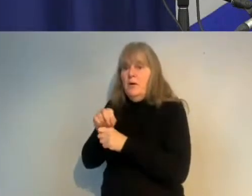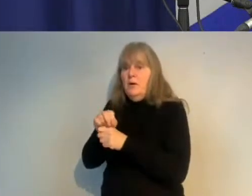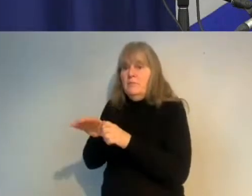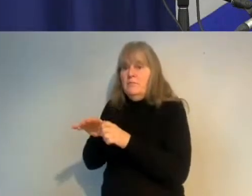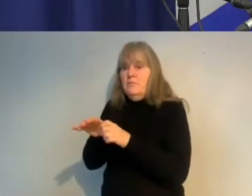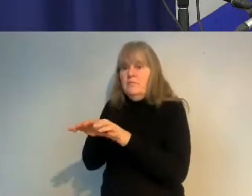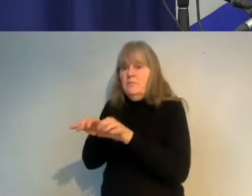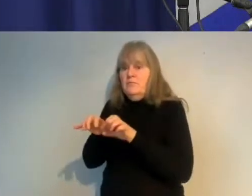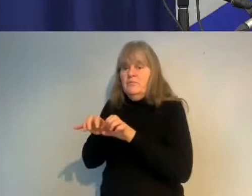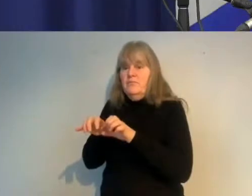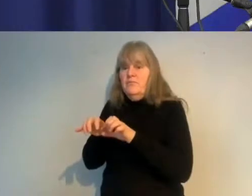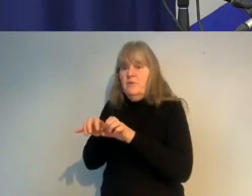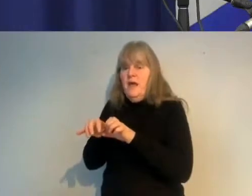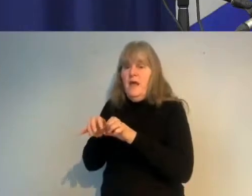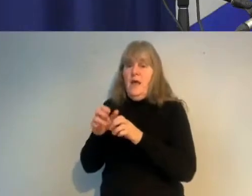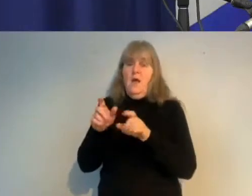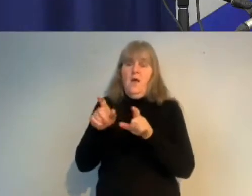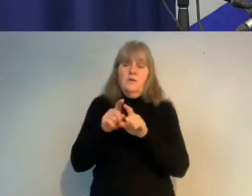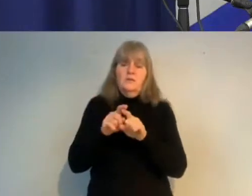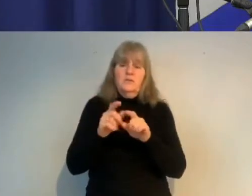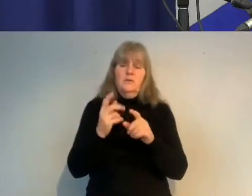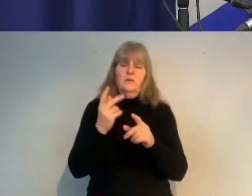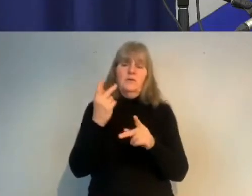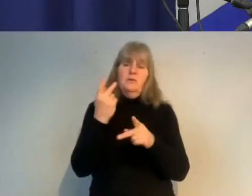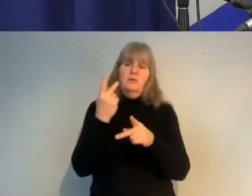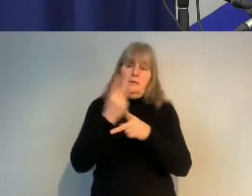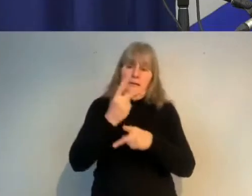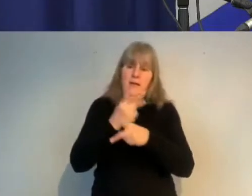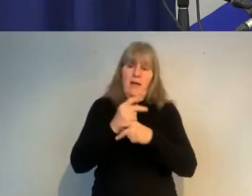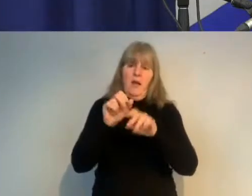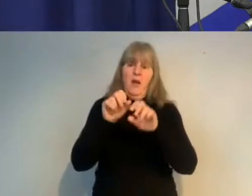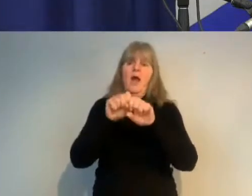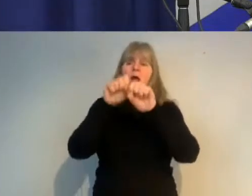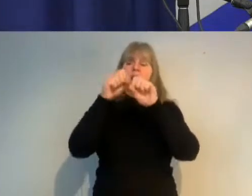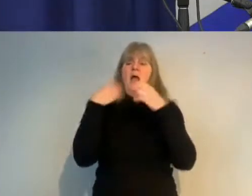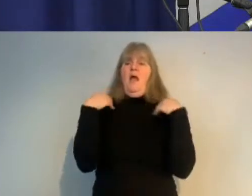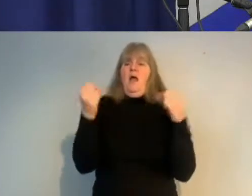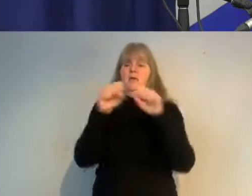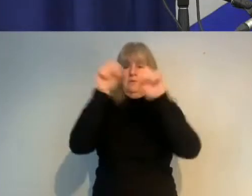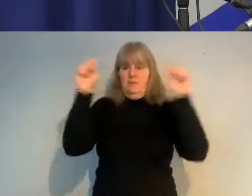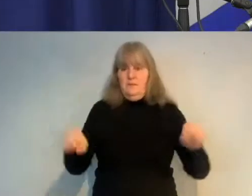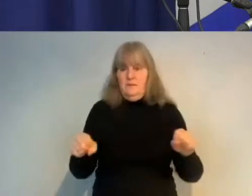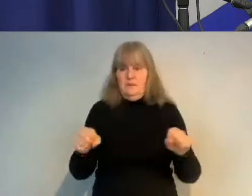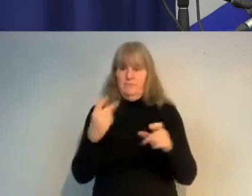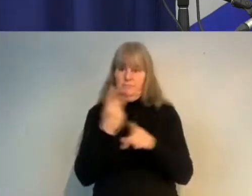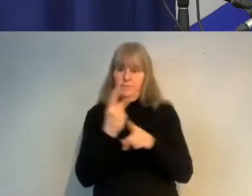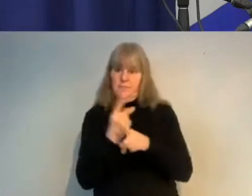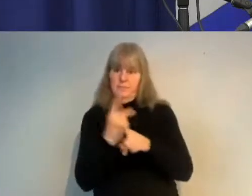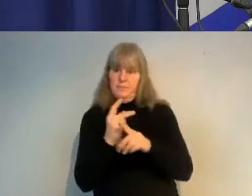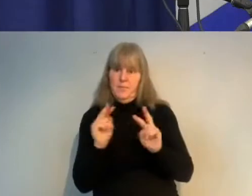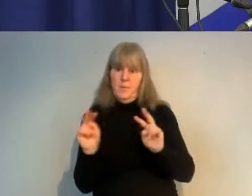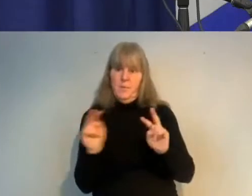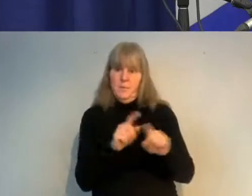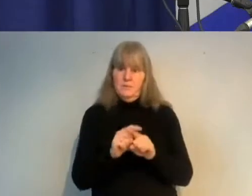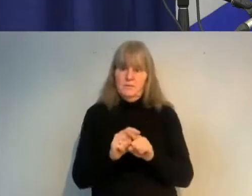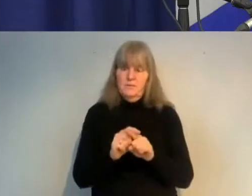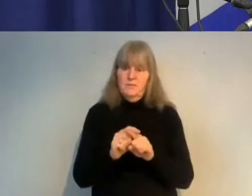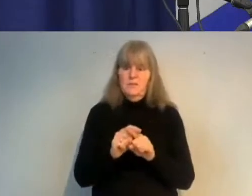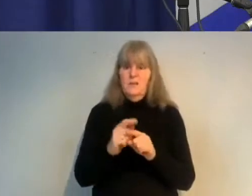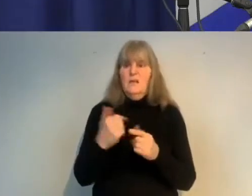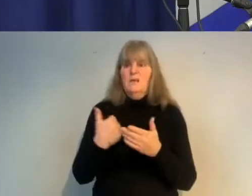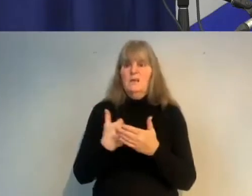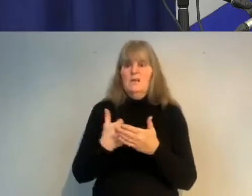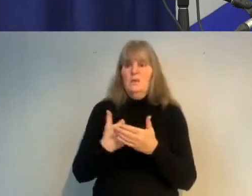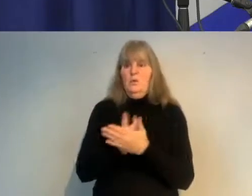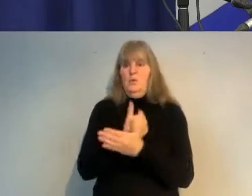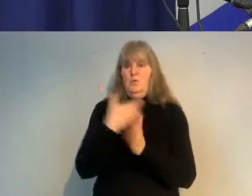will we find ourselves in a position to roll back the new measures that I'm going to discuss today. That's why we all need to start following